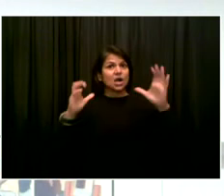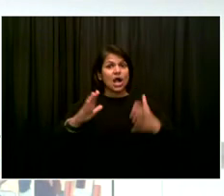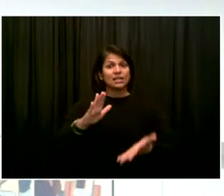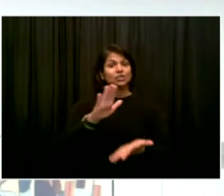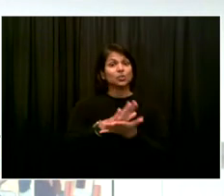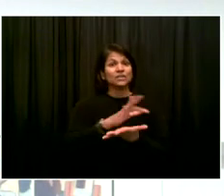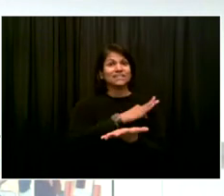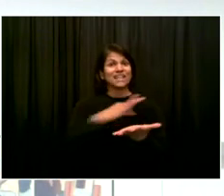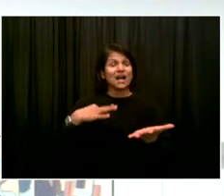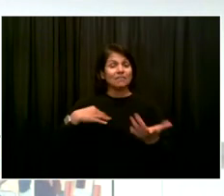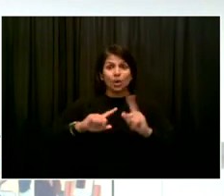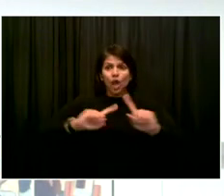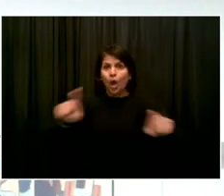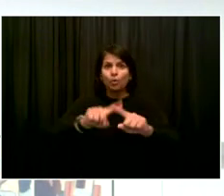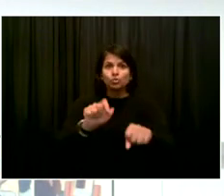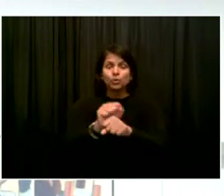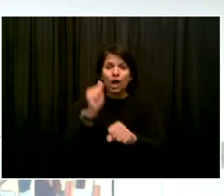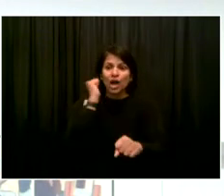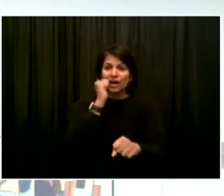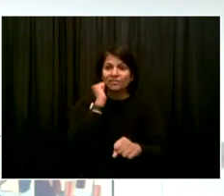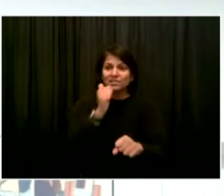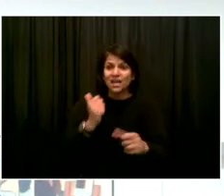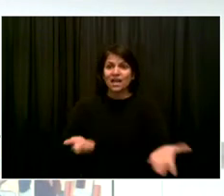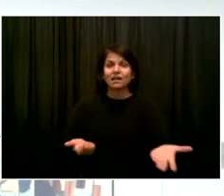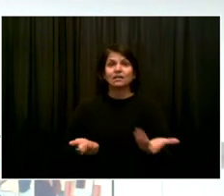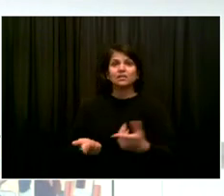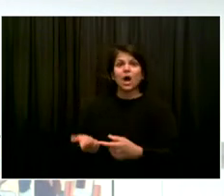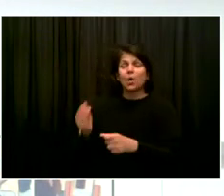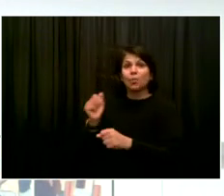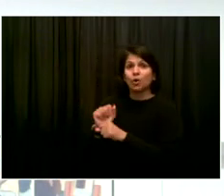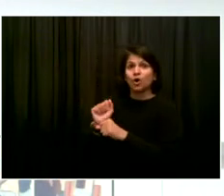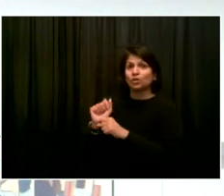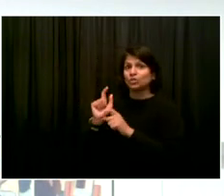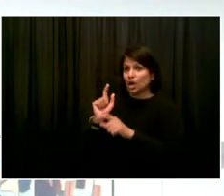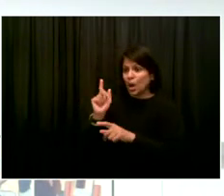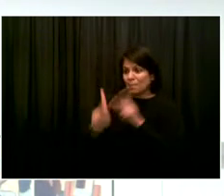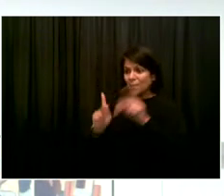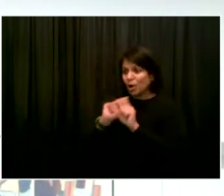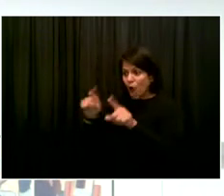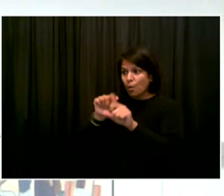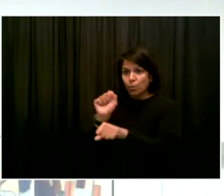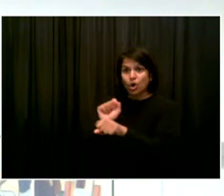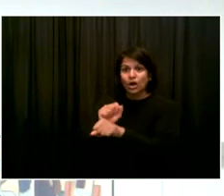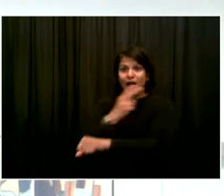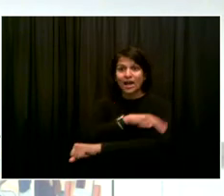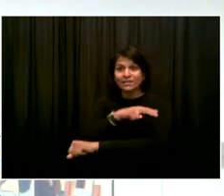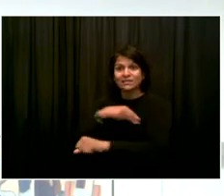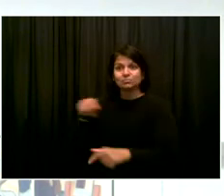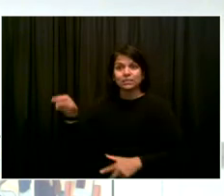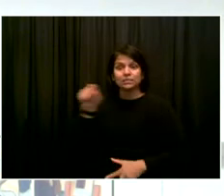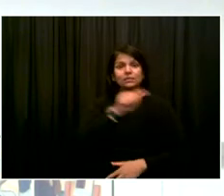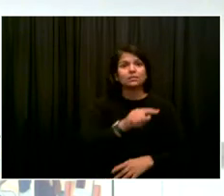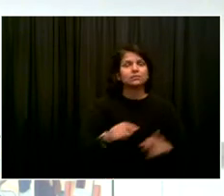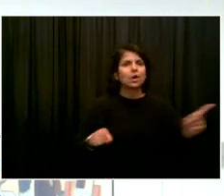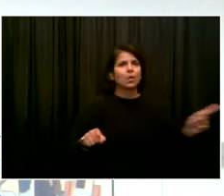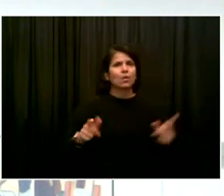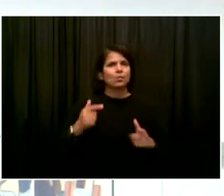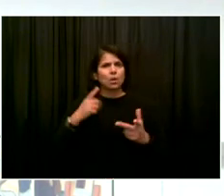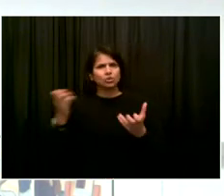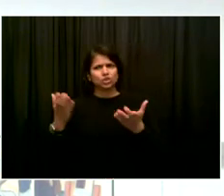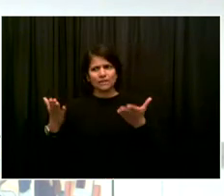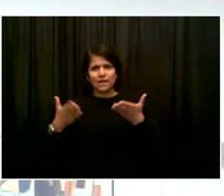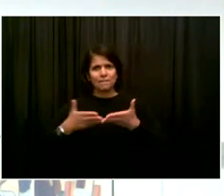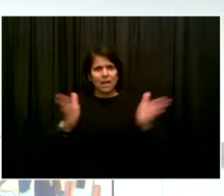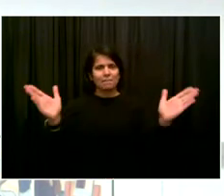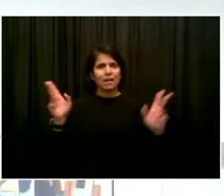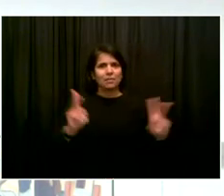workers who are showing up at hospitals each day. And we do, as public servants, have a responsibility to continue